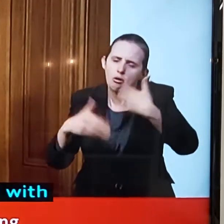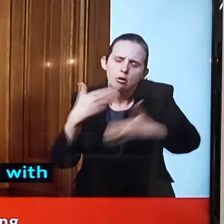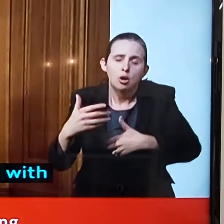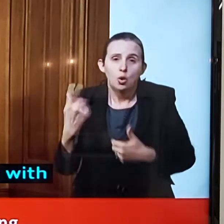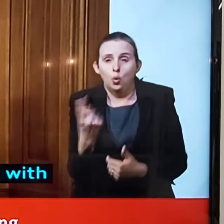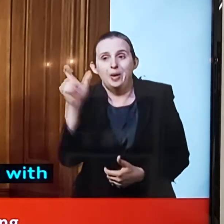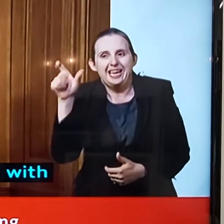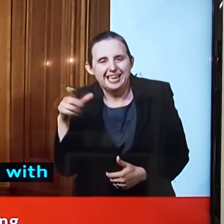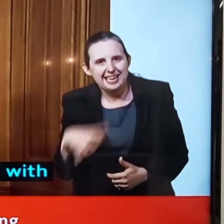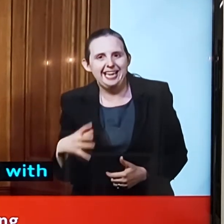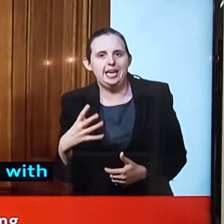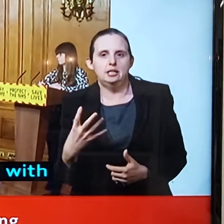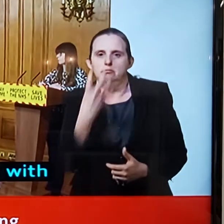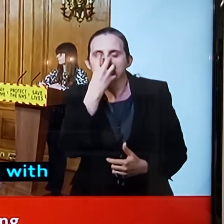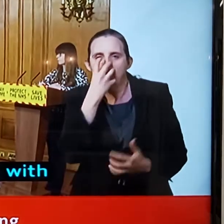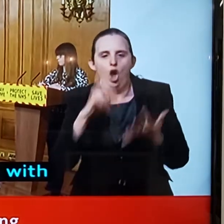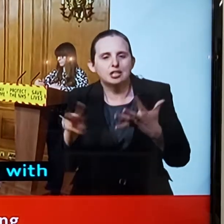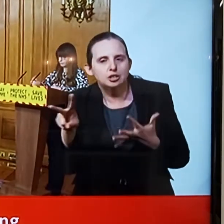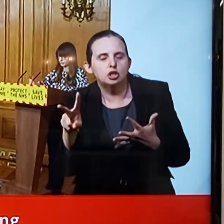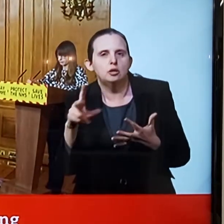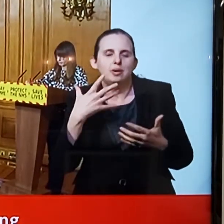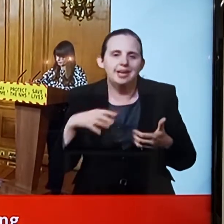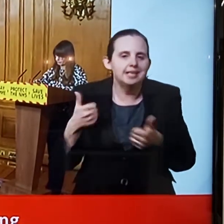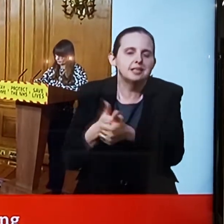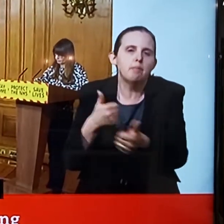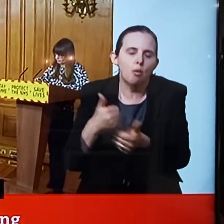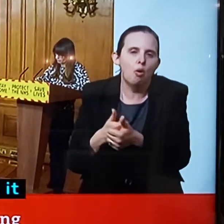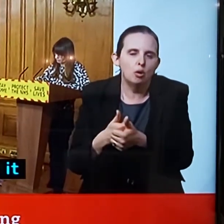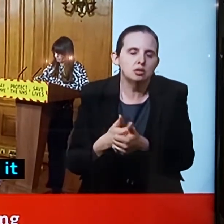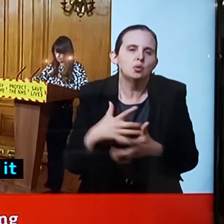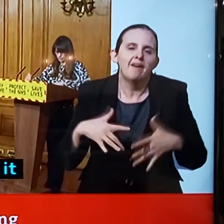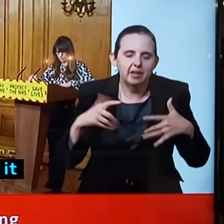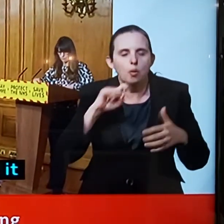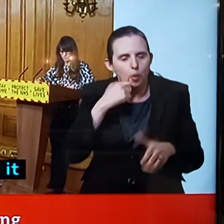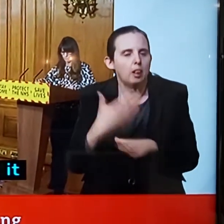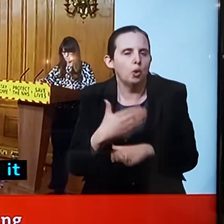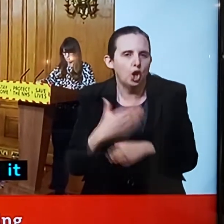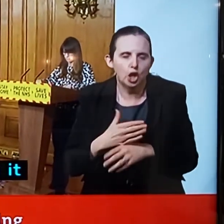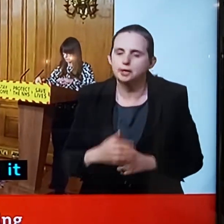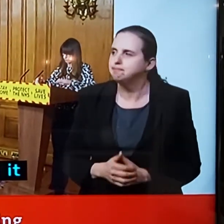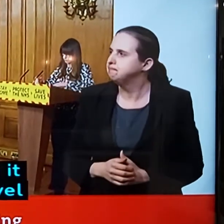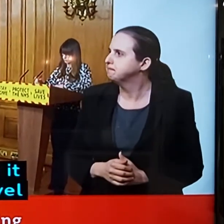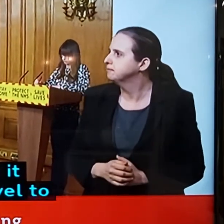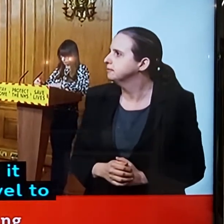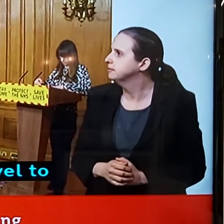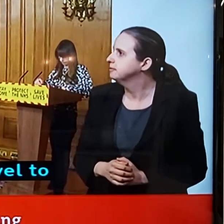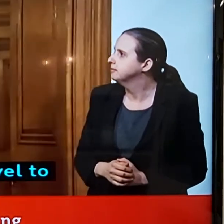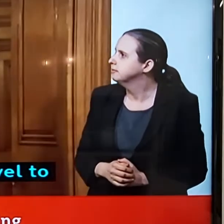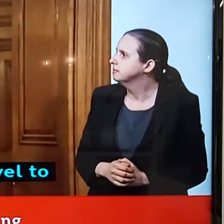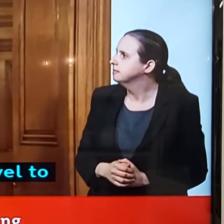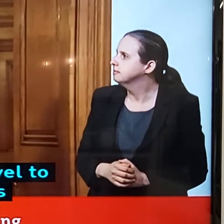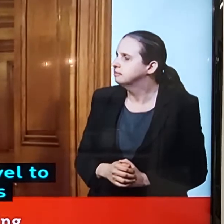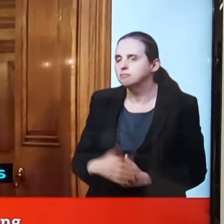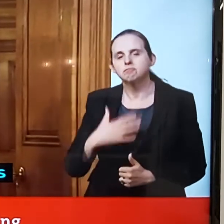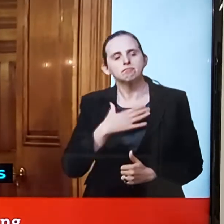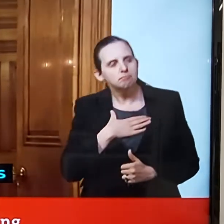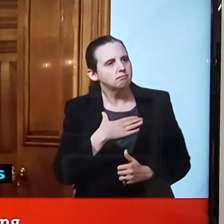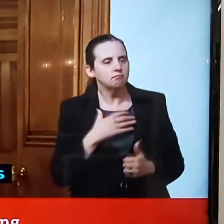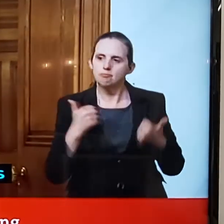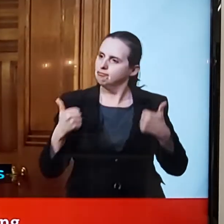anyone who needs oxygen who's admitted. So it's reassuring. that our assessment is that the vaccine works against